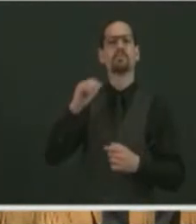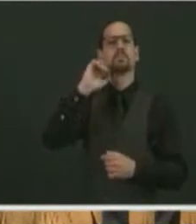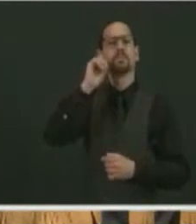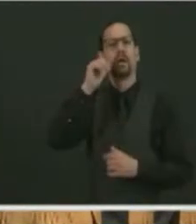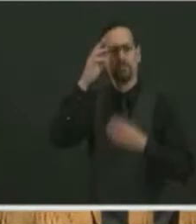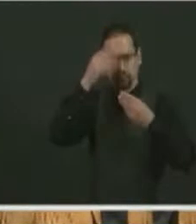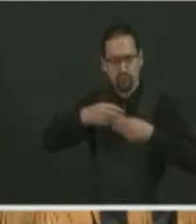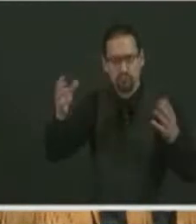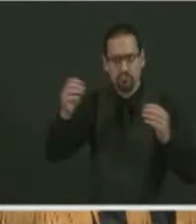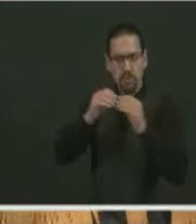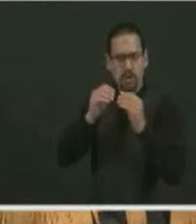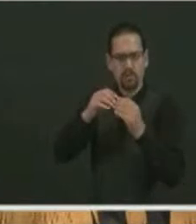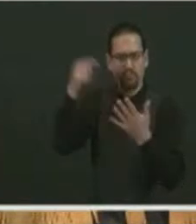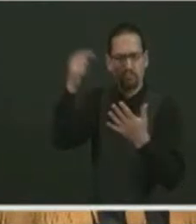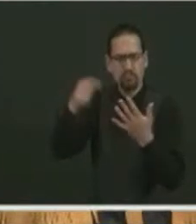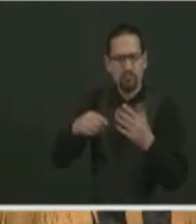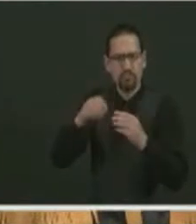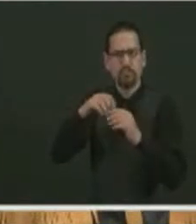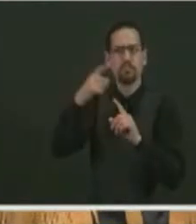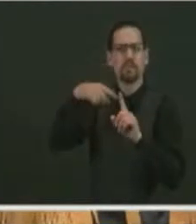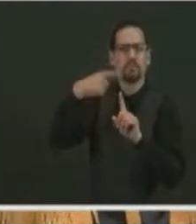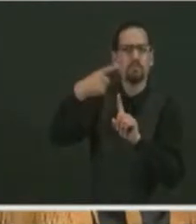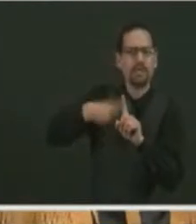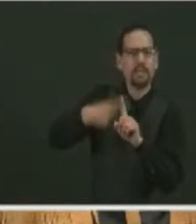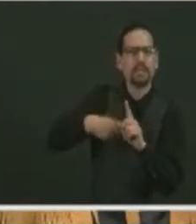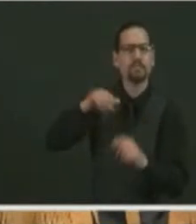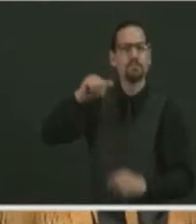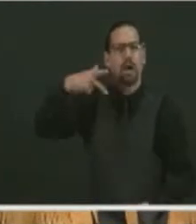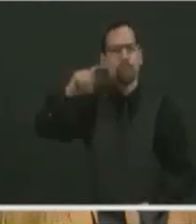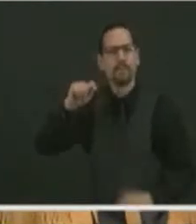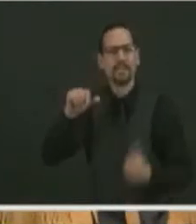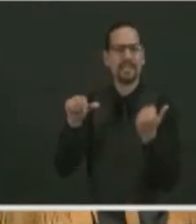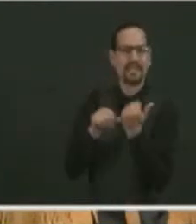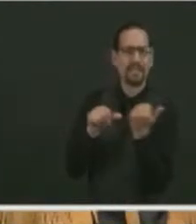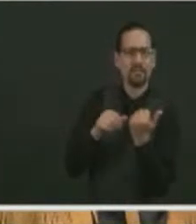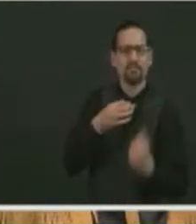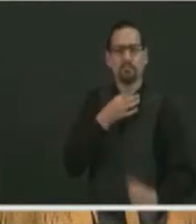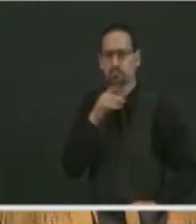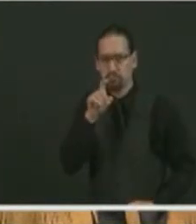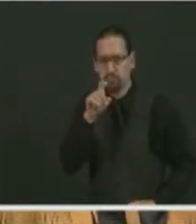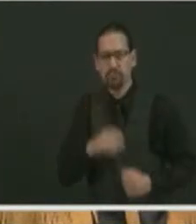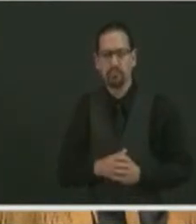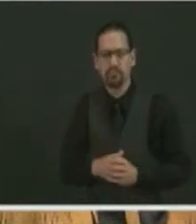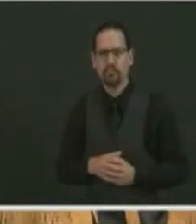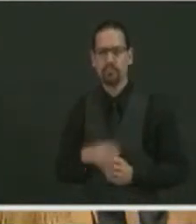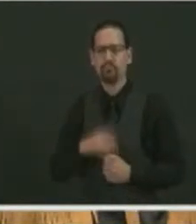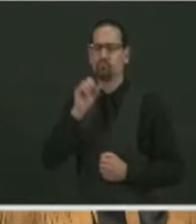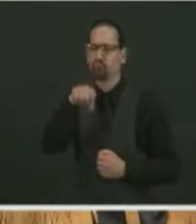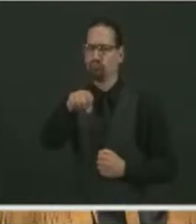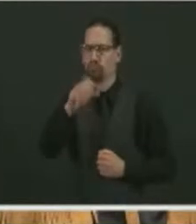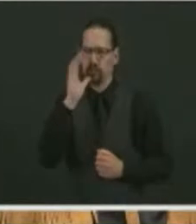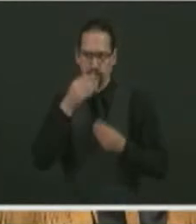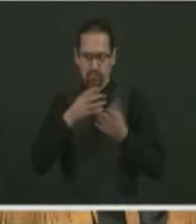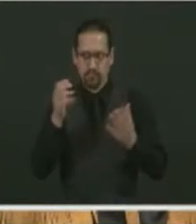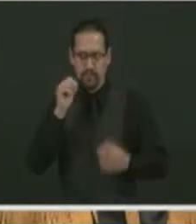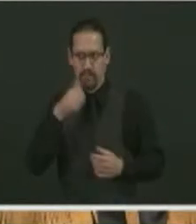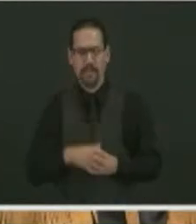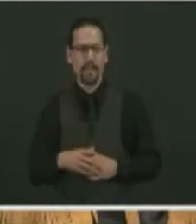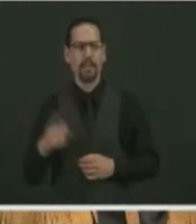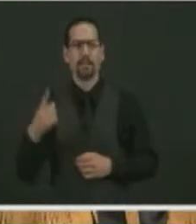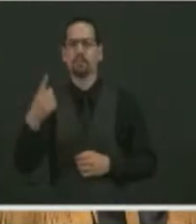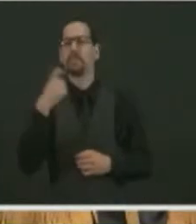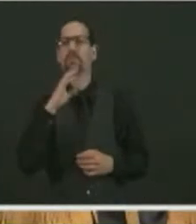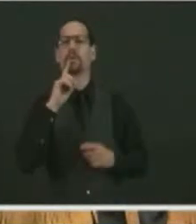homes. Sorry. I'm sorry. Are there specific preparations underway for a possible second wave at nursing homes